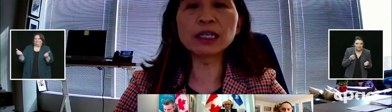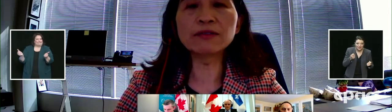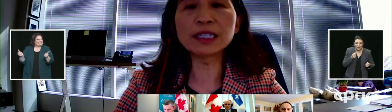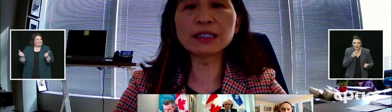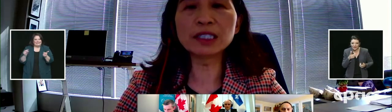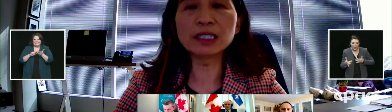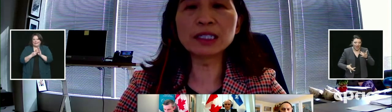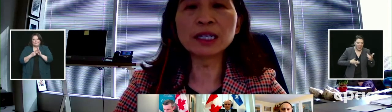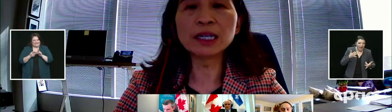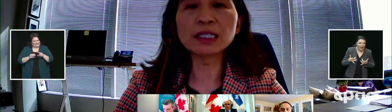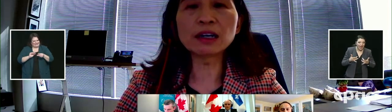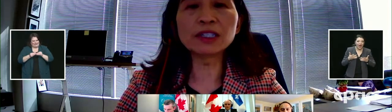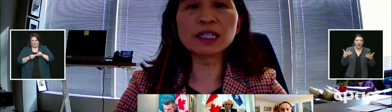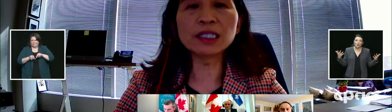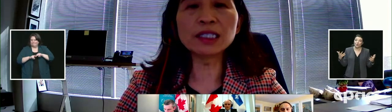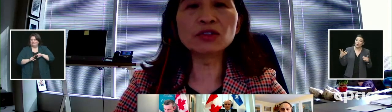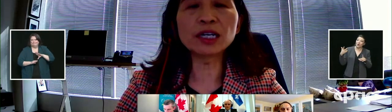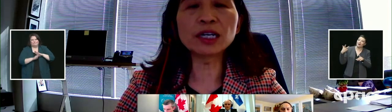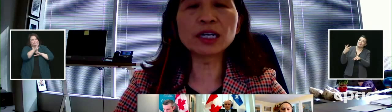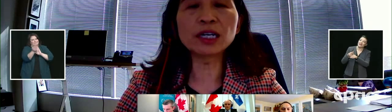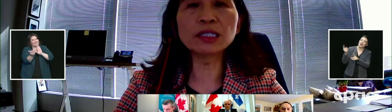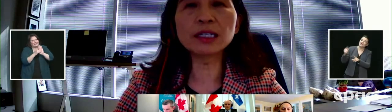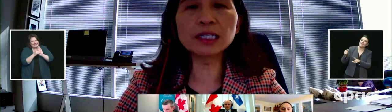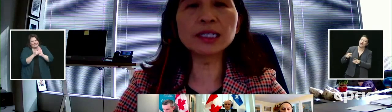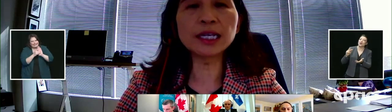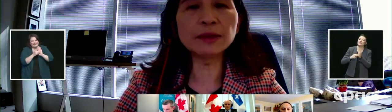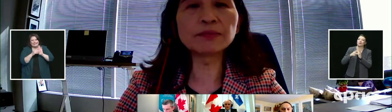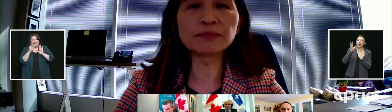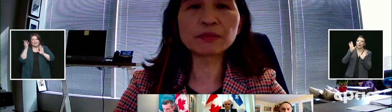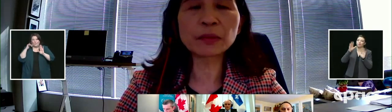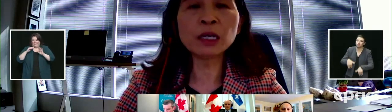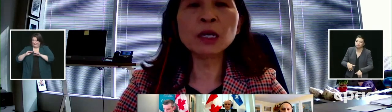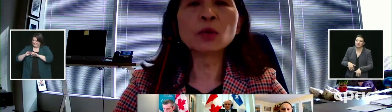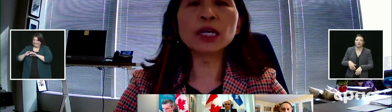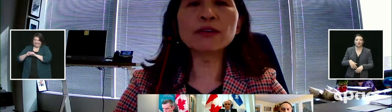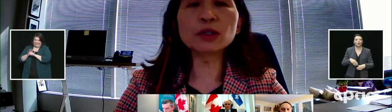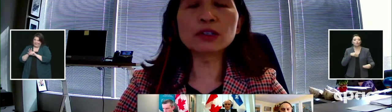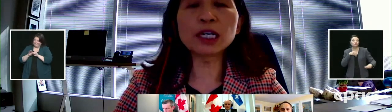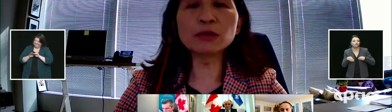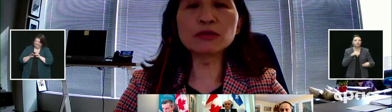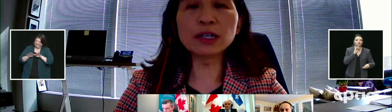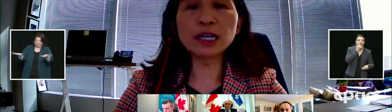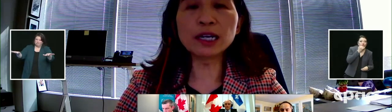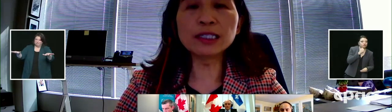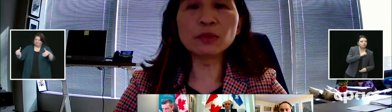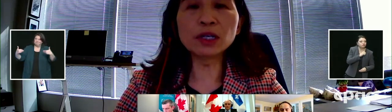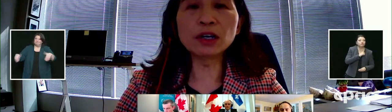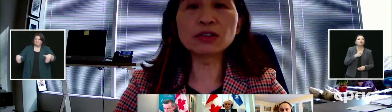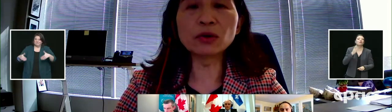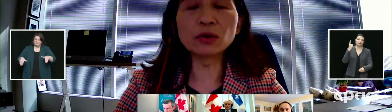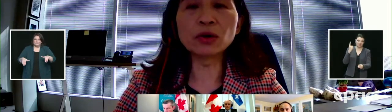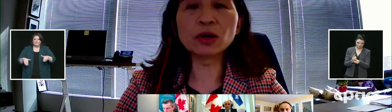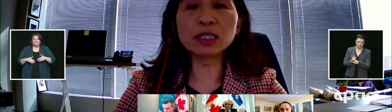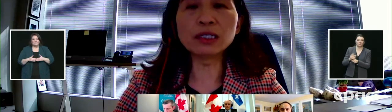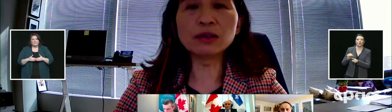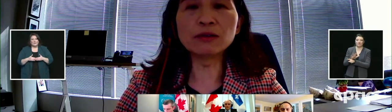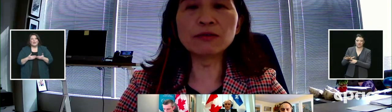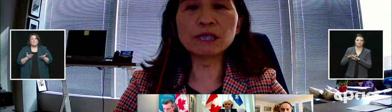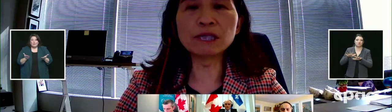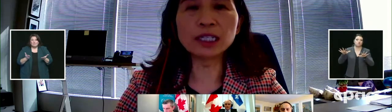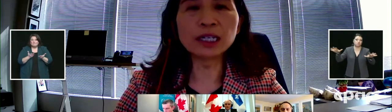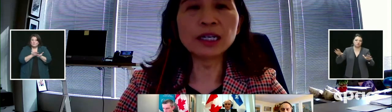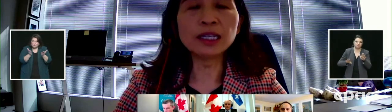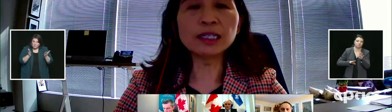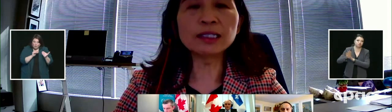spike of activity as COVID-19 tries to take the lead again. We have also come to realize that we're not all on equal